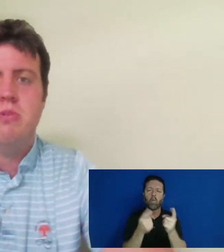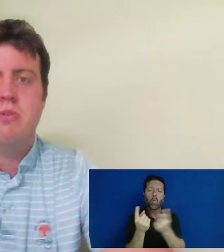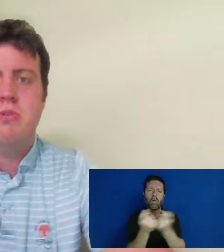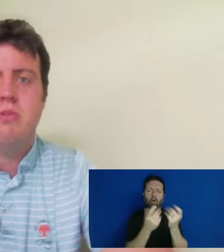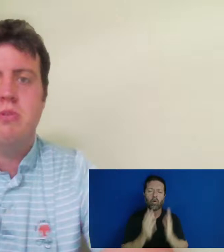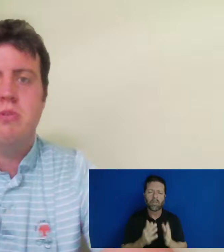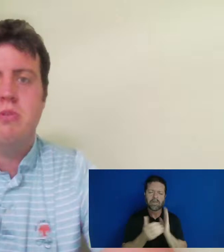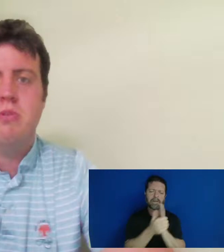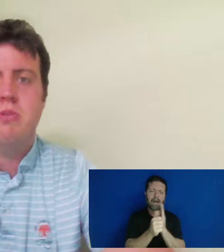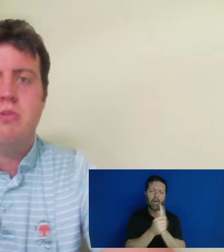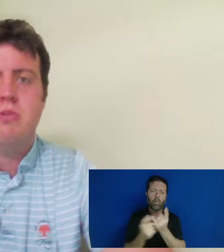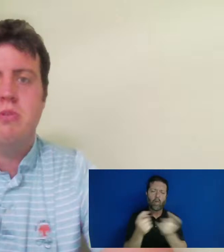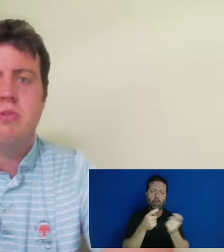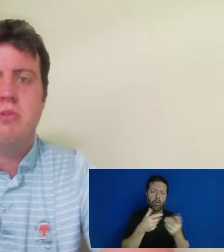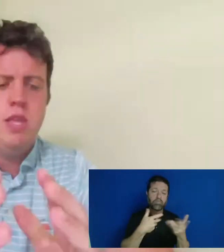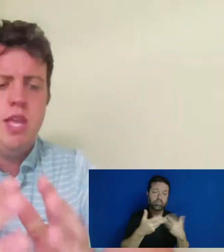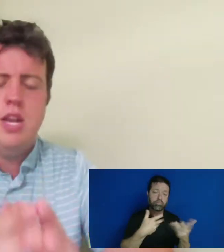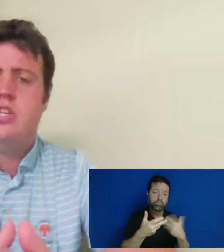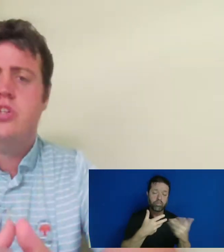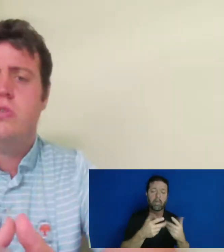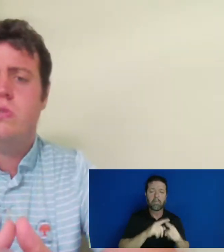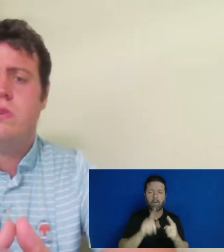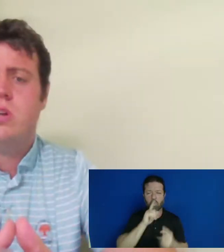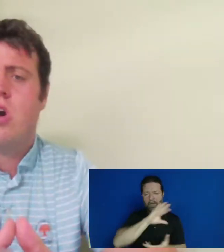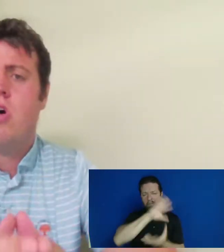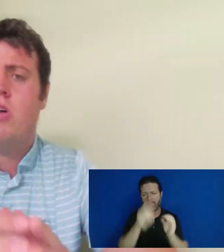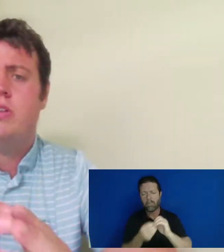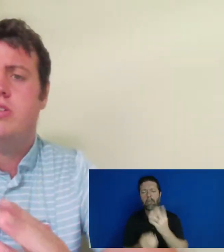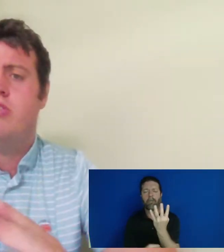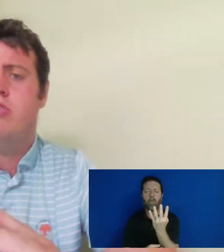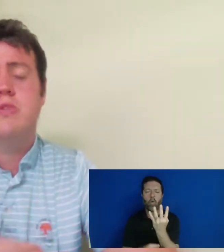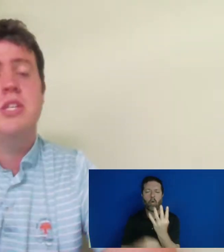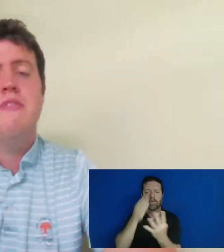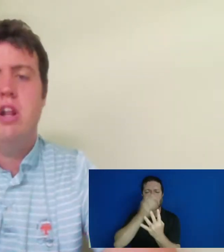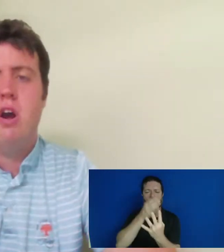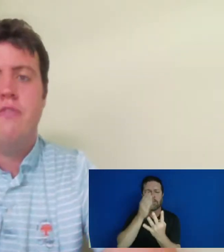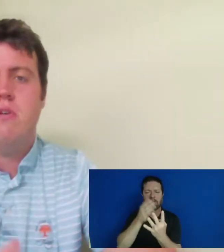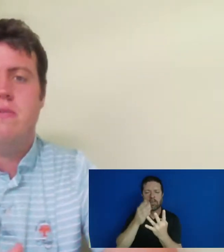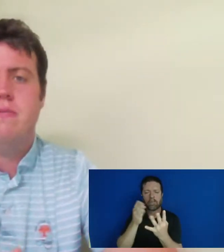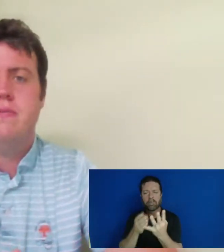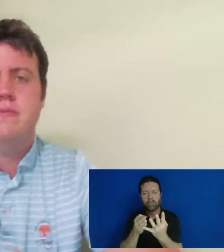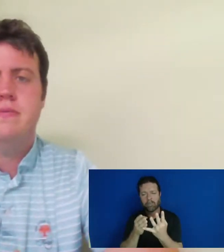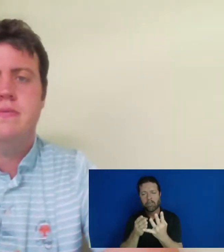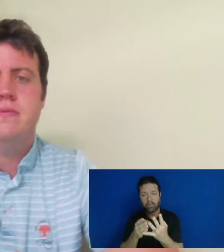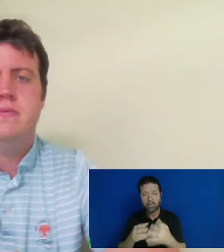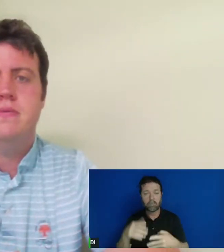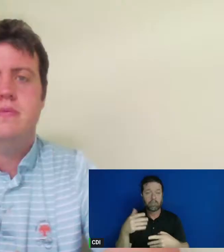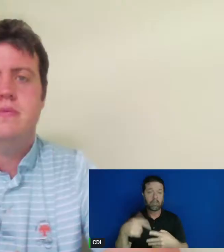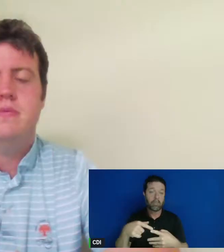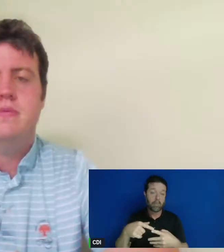but altogether 4 steps from the initial call to receiving an offer.